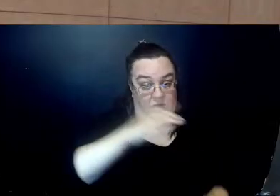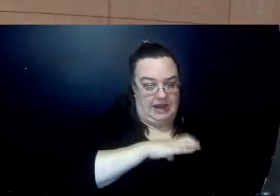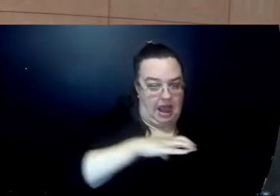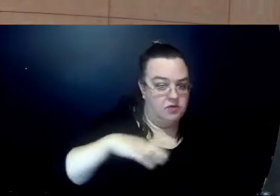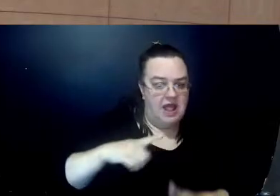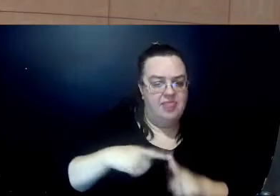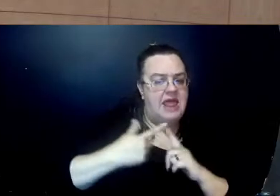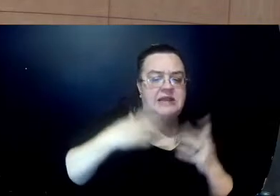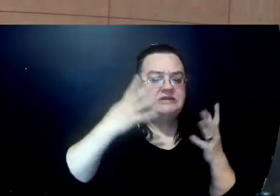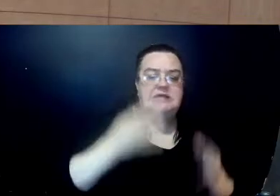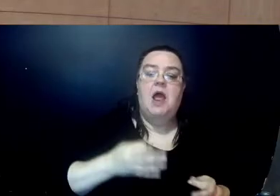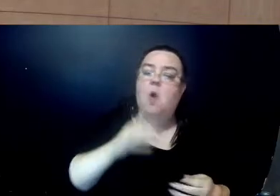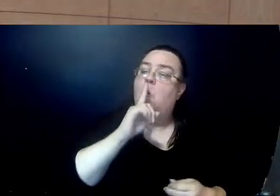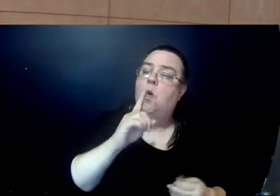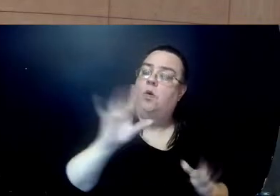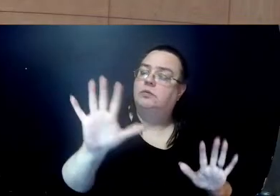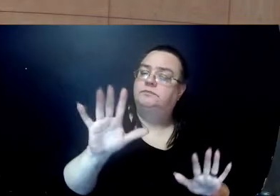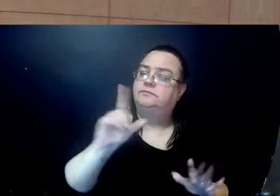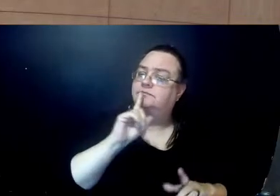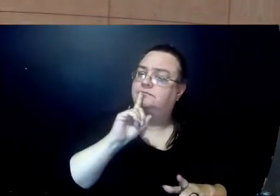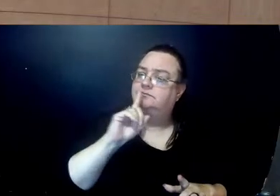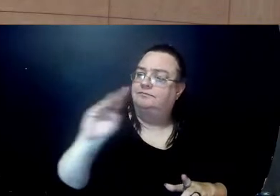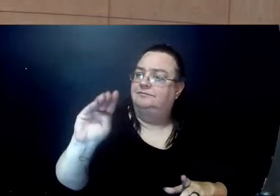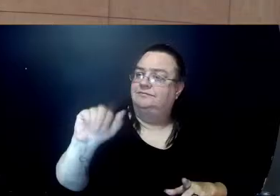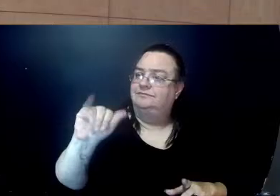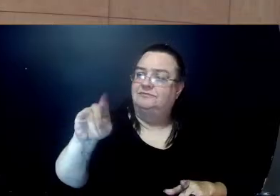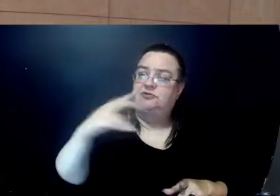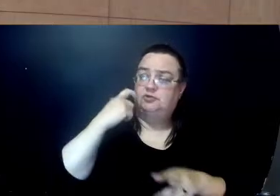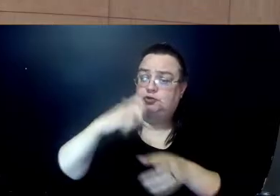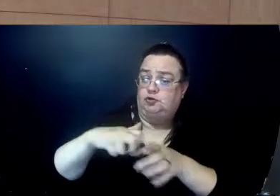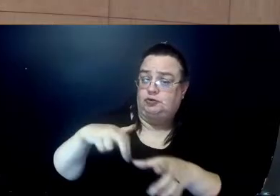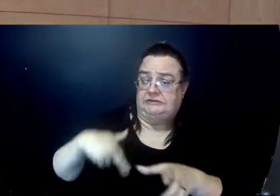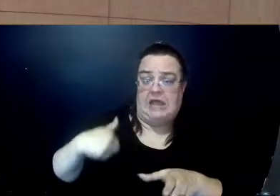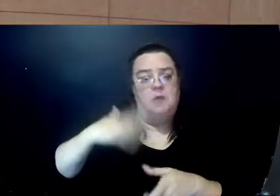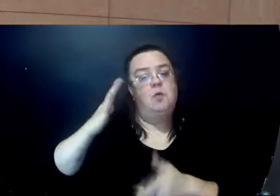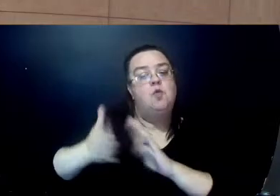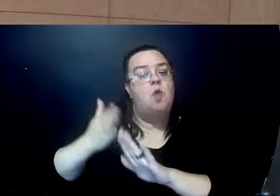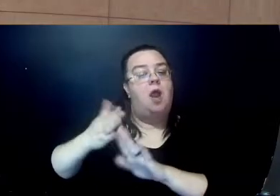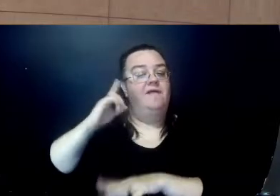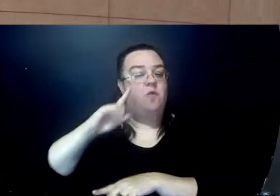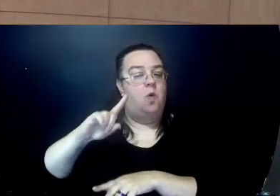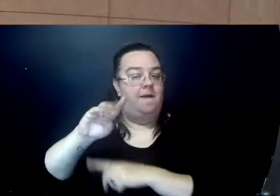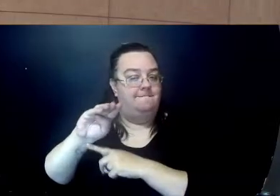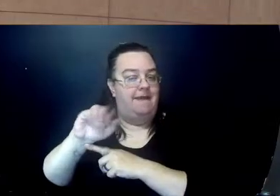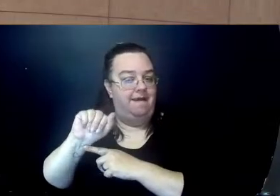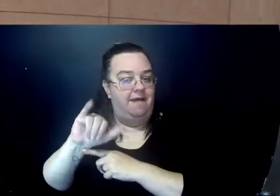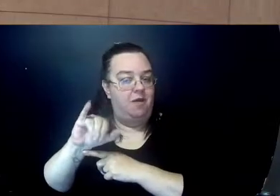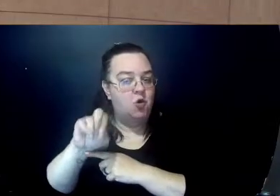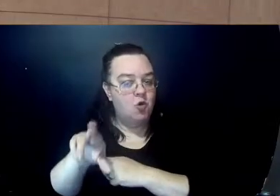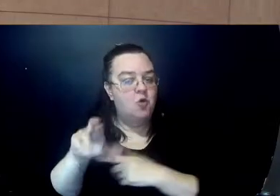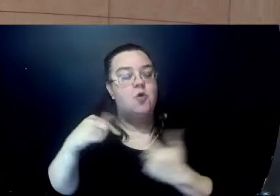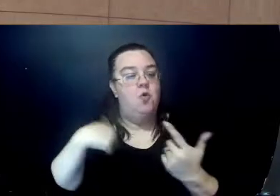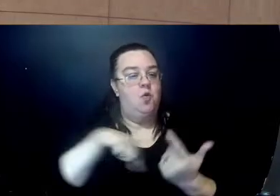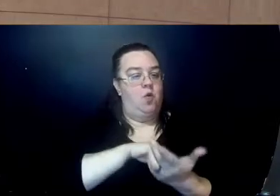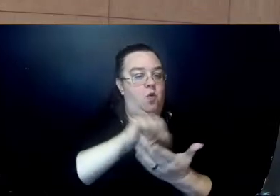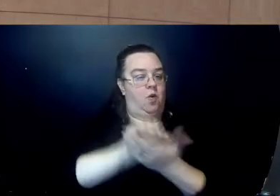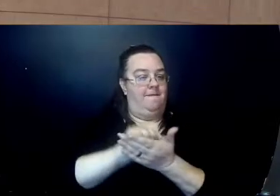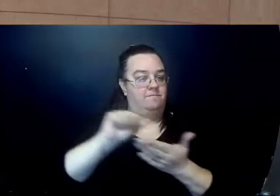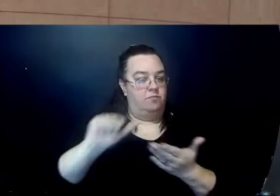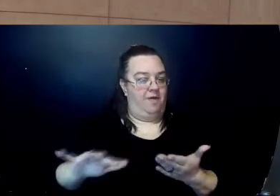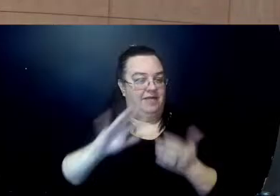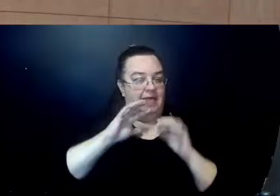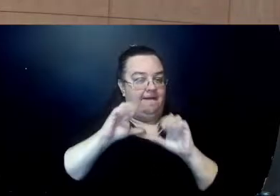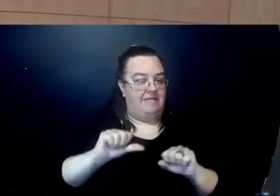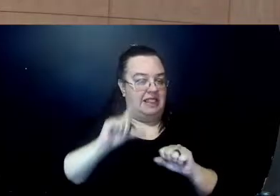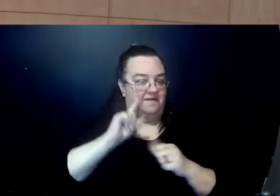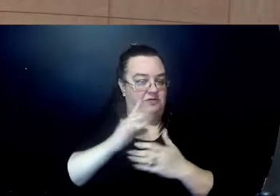oh, actually, the mayor just resigned, I'm going to run for mayor, that we are removing the ability for someone to